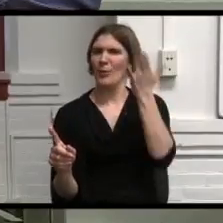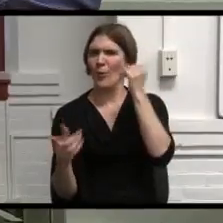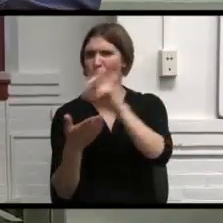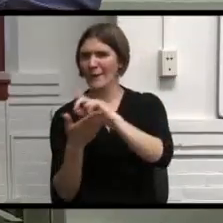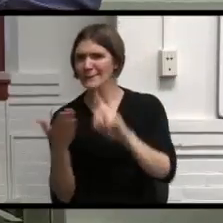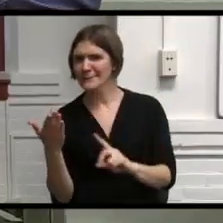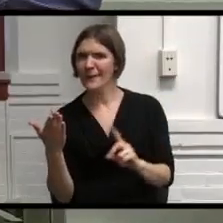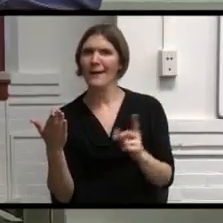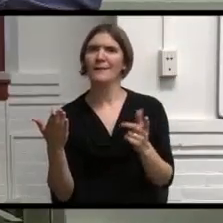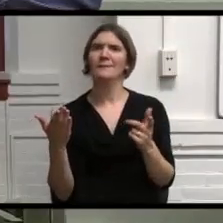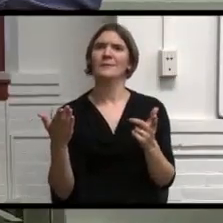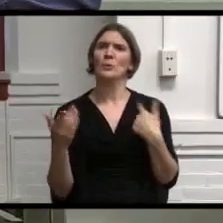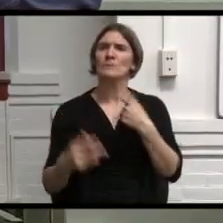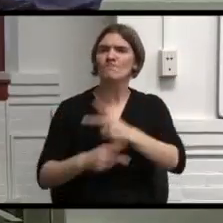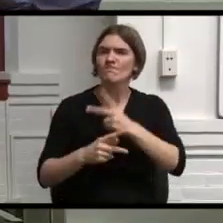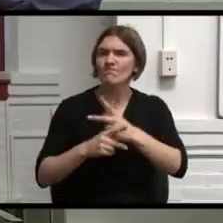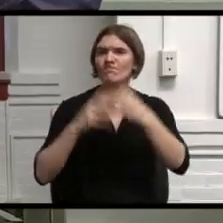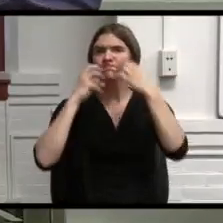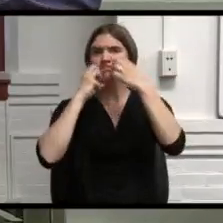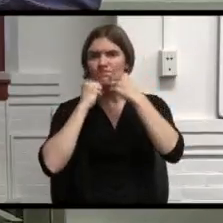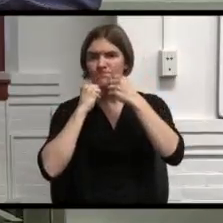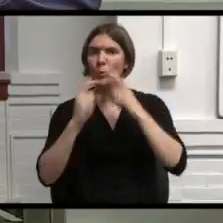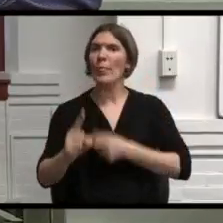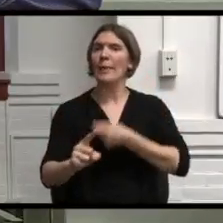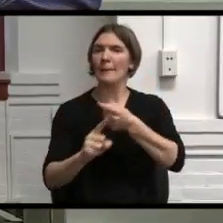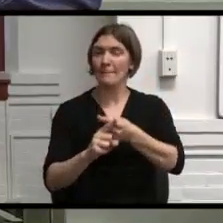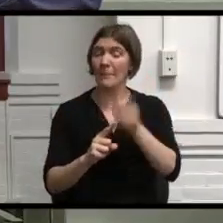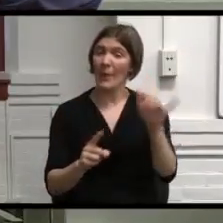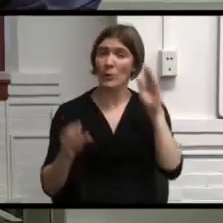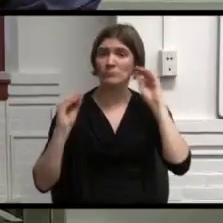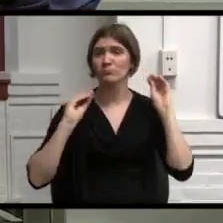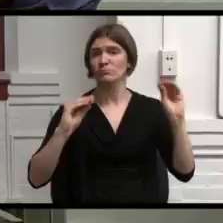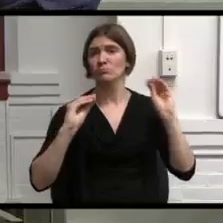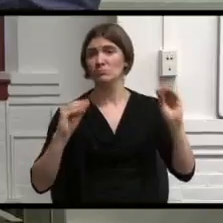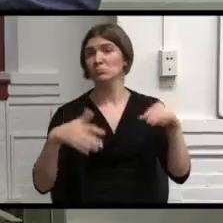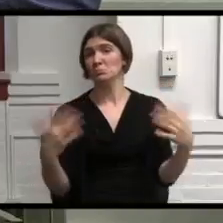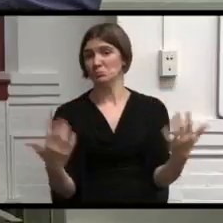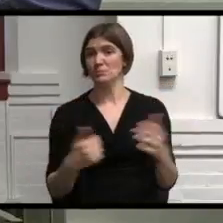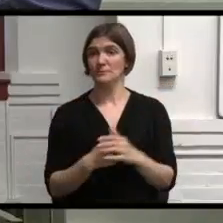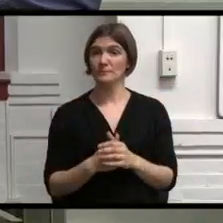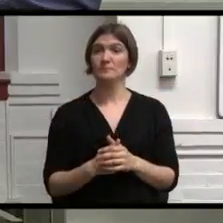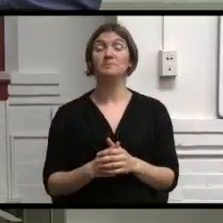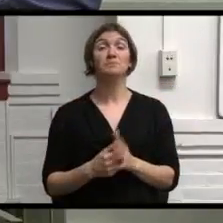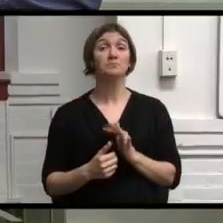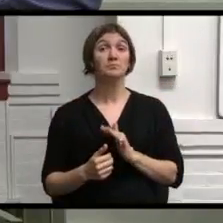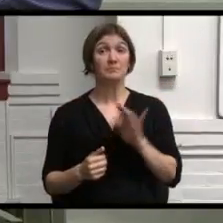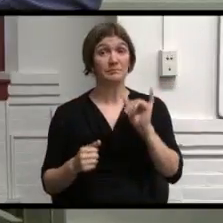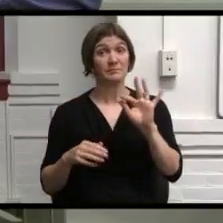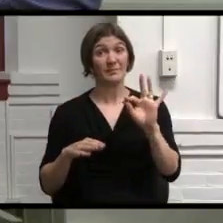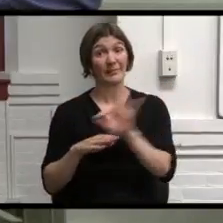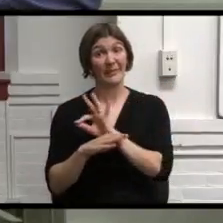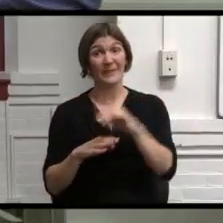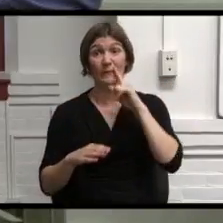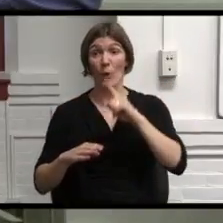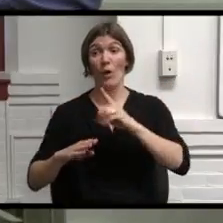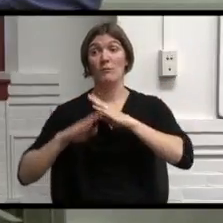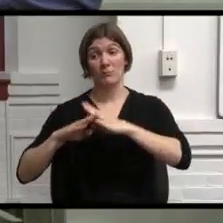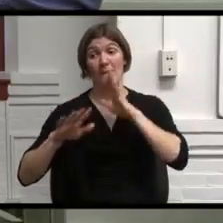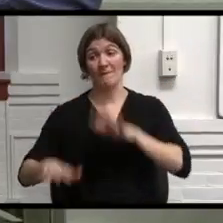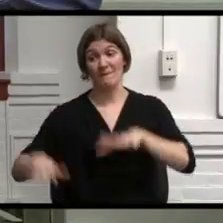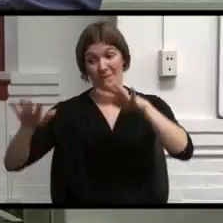our stewardship of the land impacts the brook. And so how this parcel would function as both